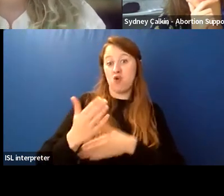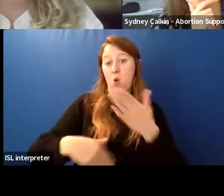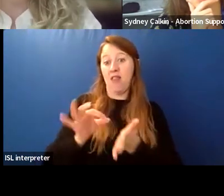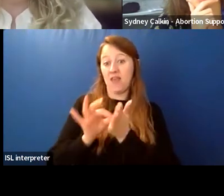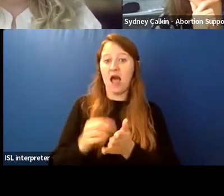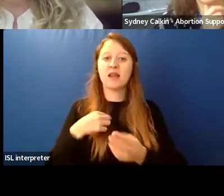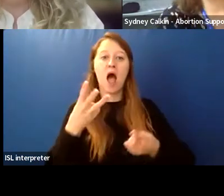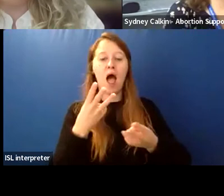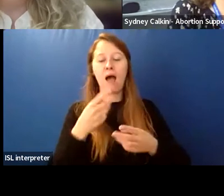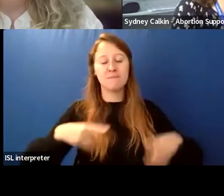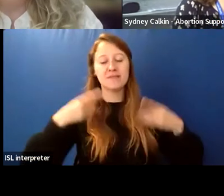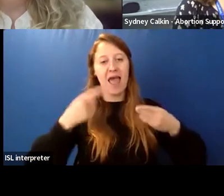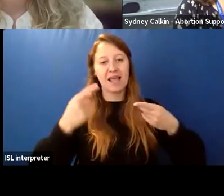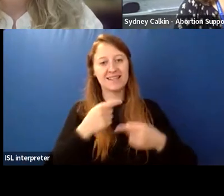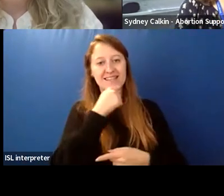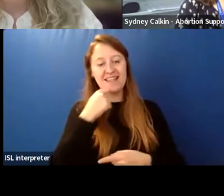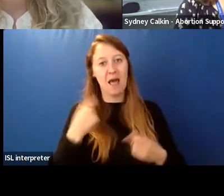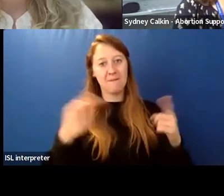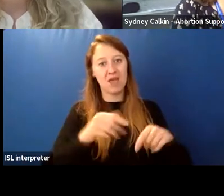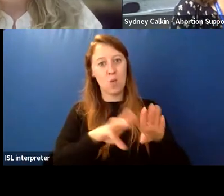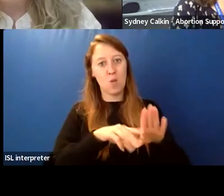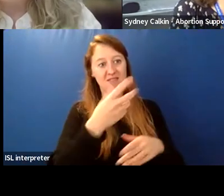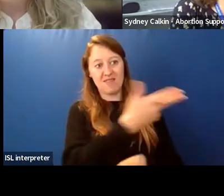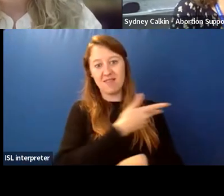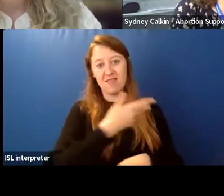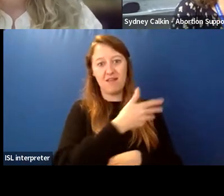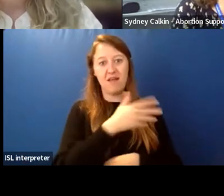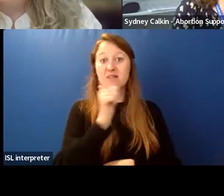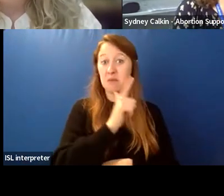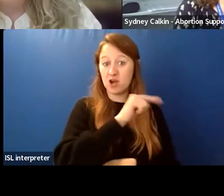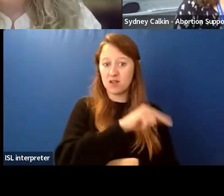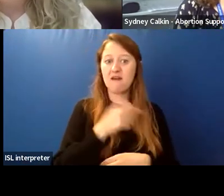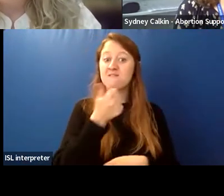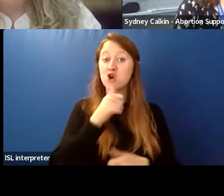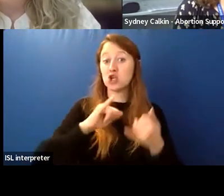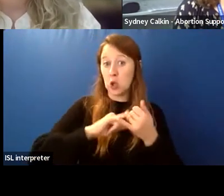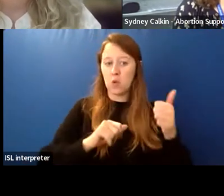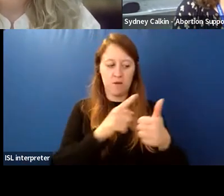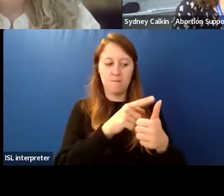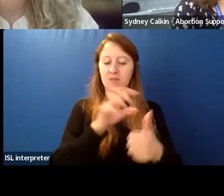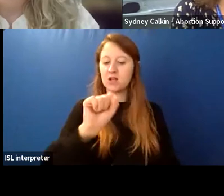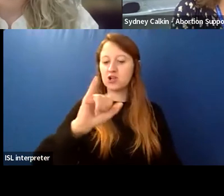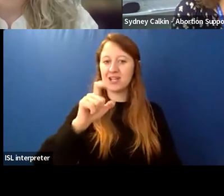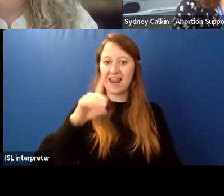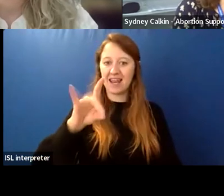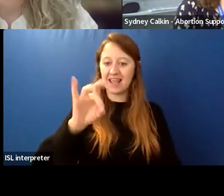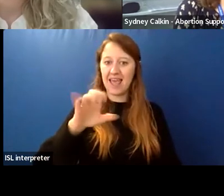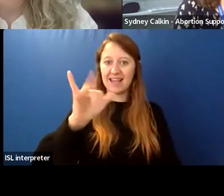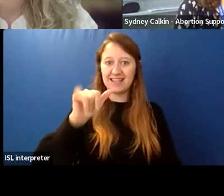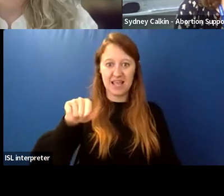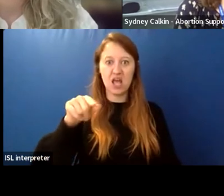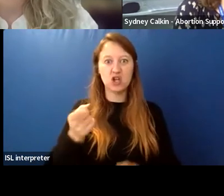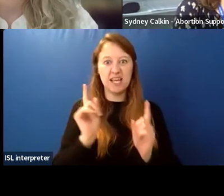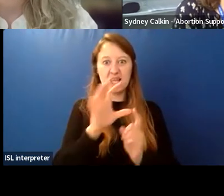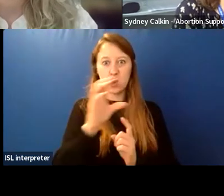perspectives. So first up is Sinead Kennedy. Sinead was the co-founder with Alva Smith of